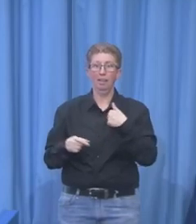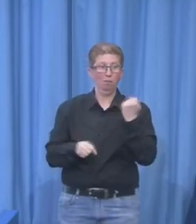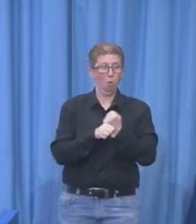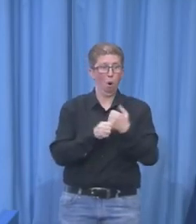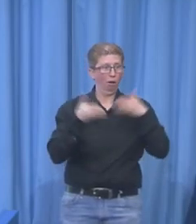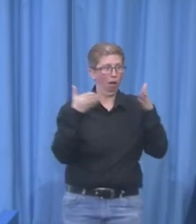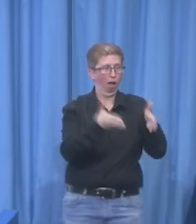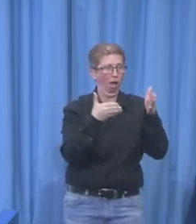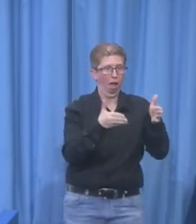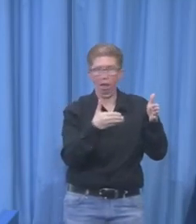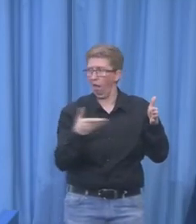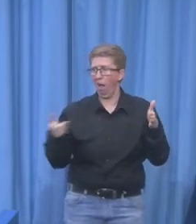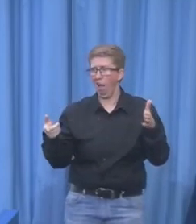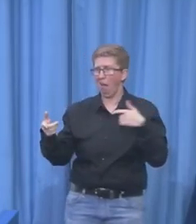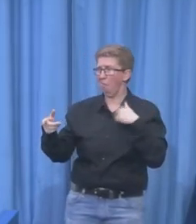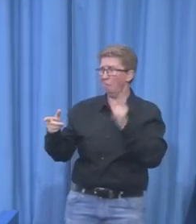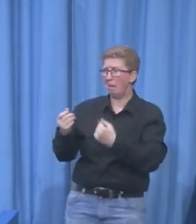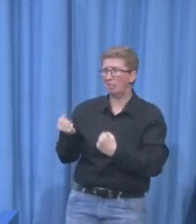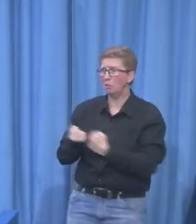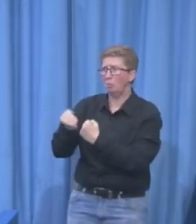Thank you. Is there another question?